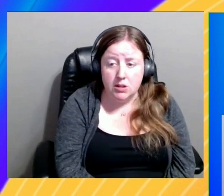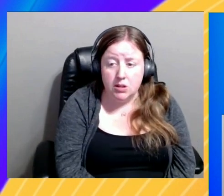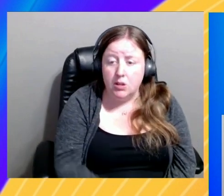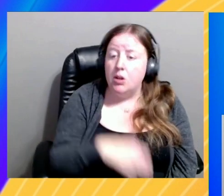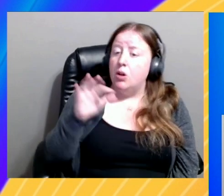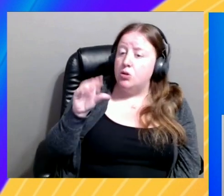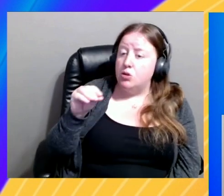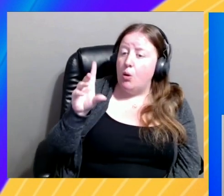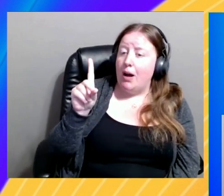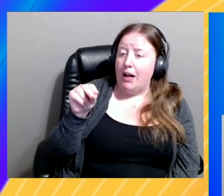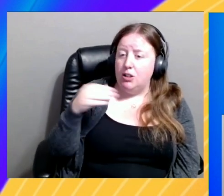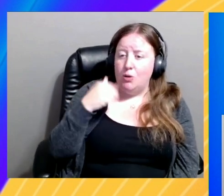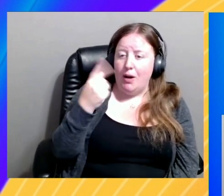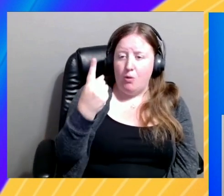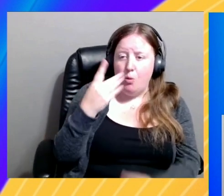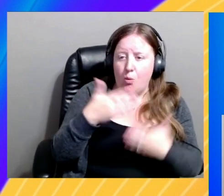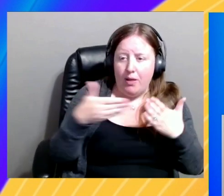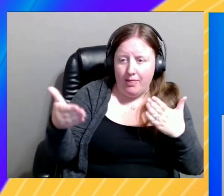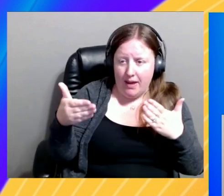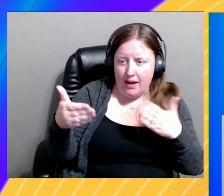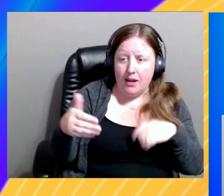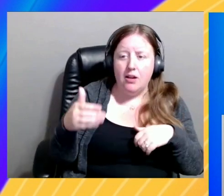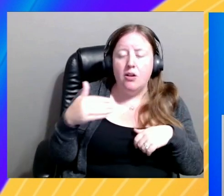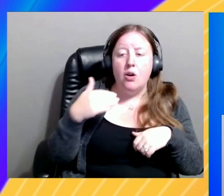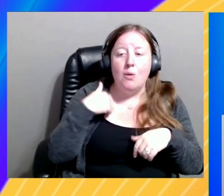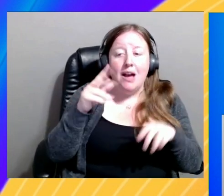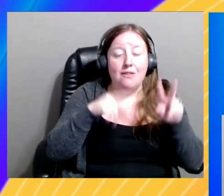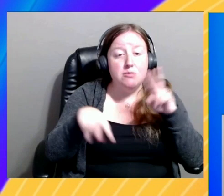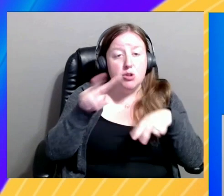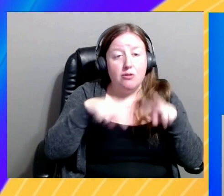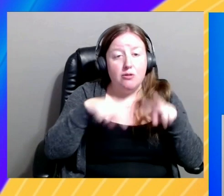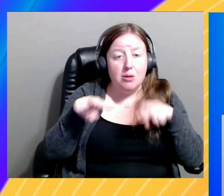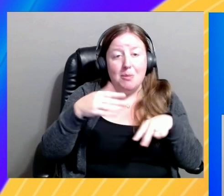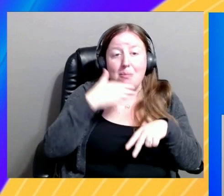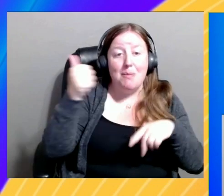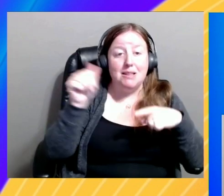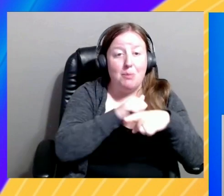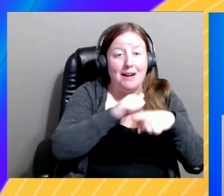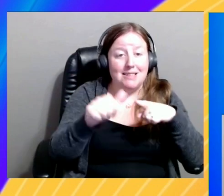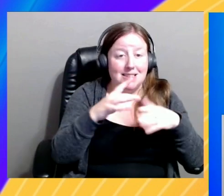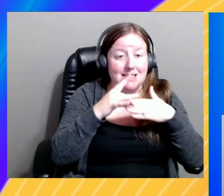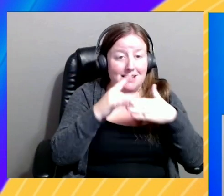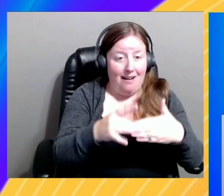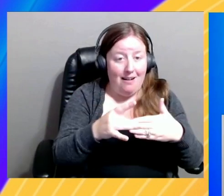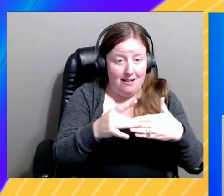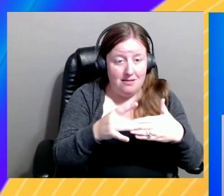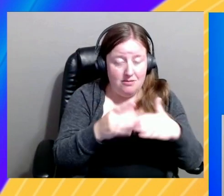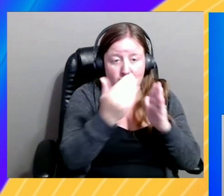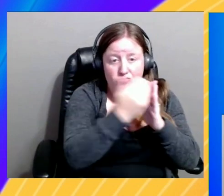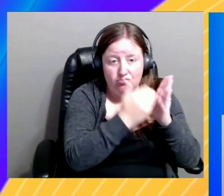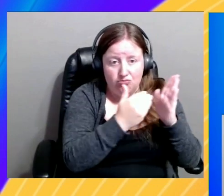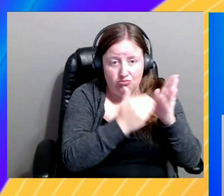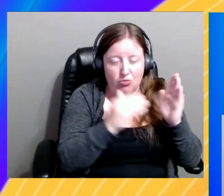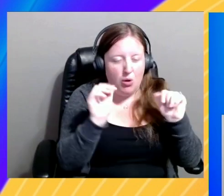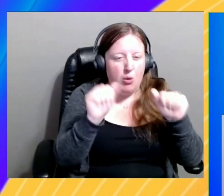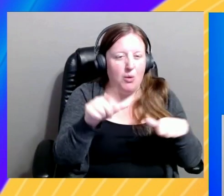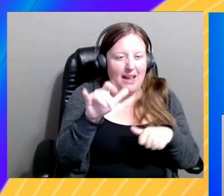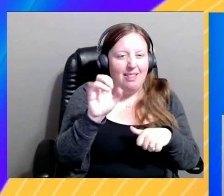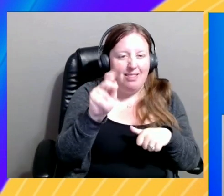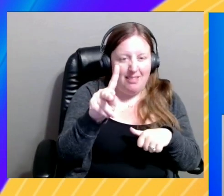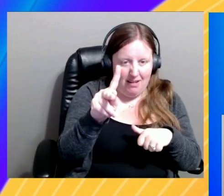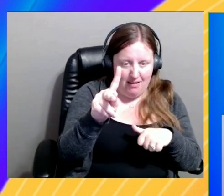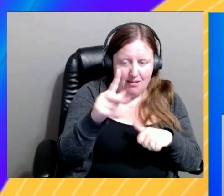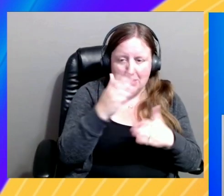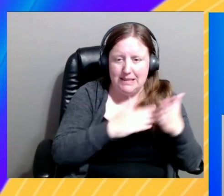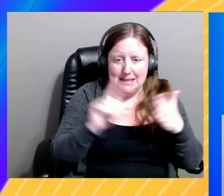one thing. We have an observability best practices guide that we can link off somewhere over